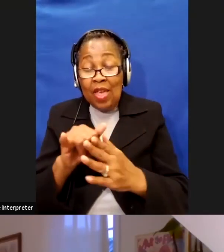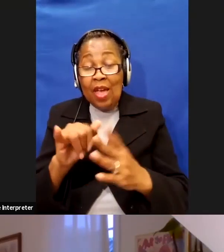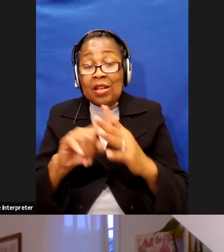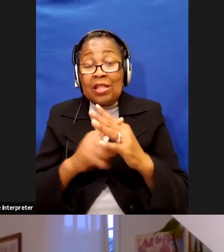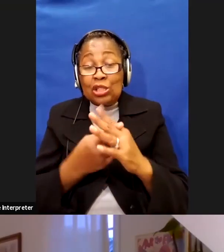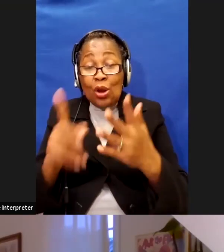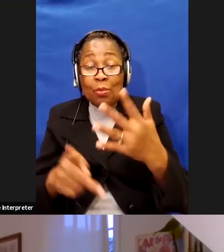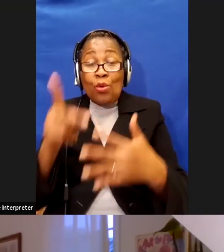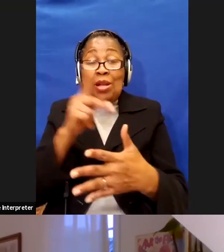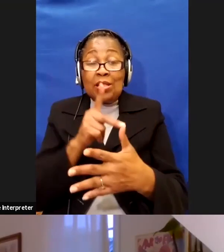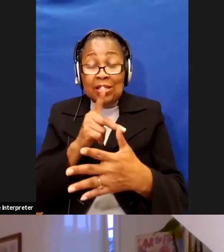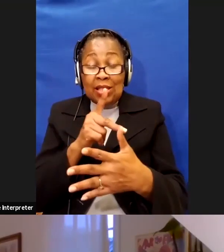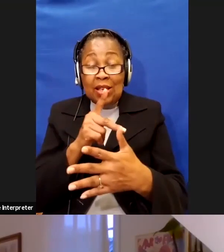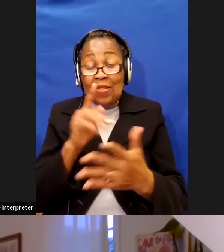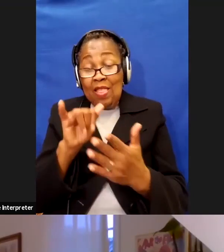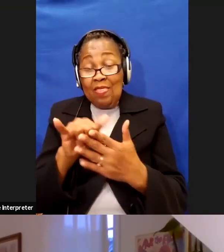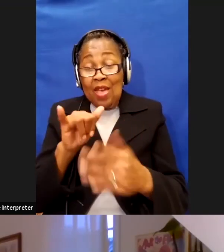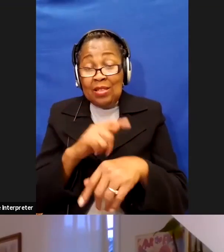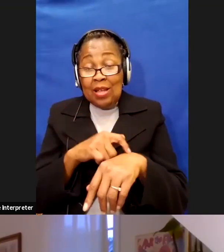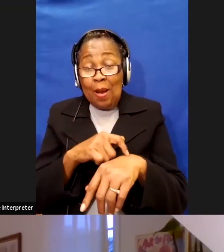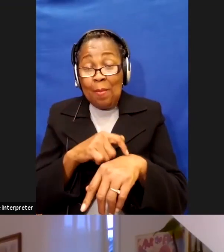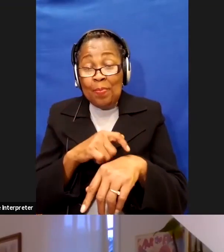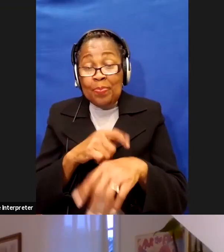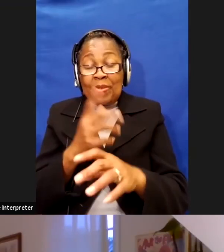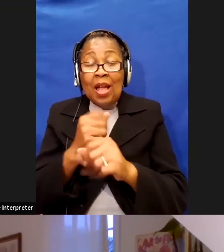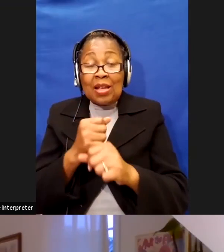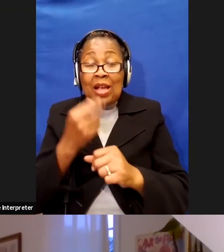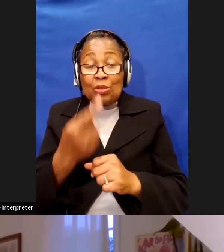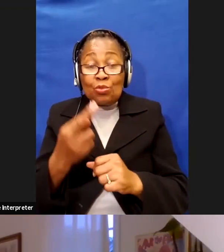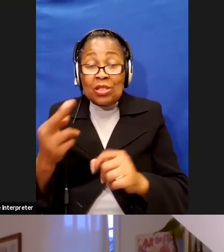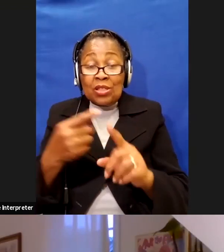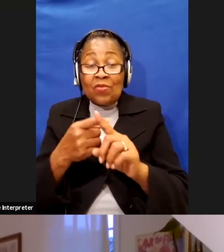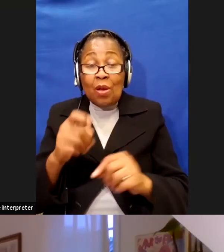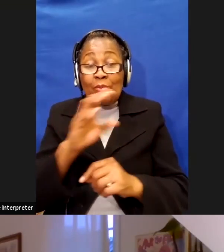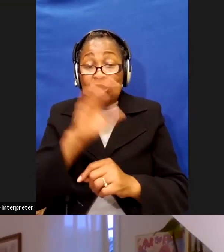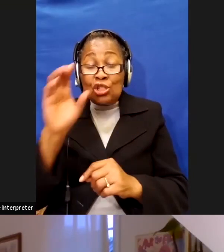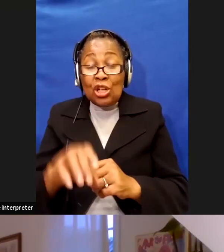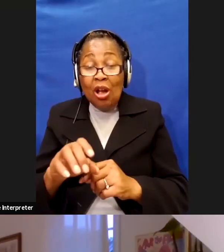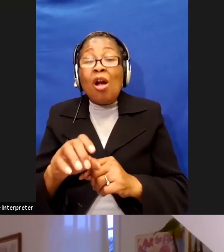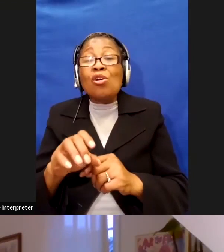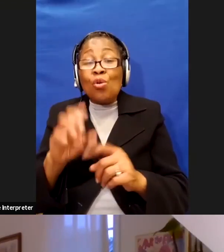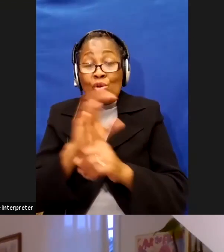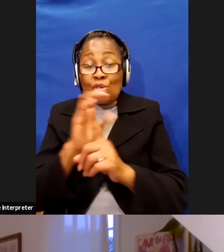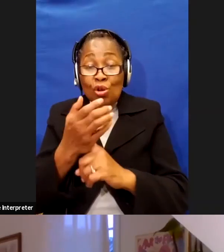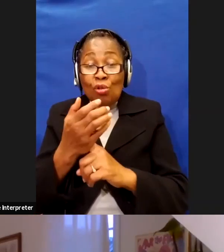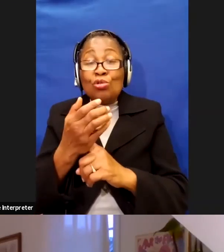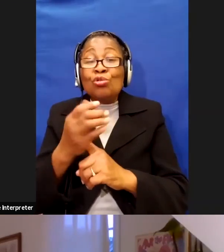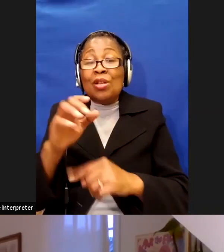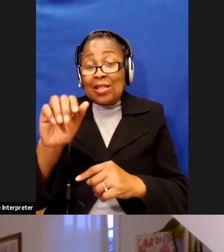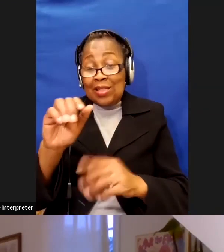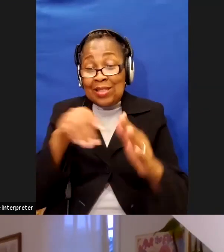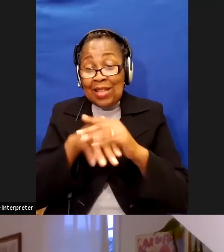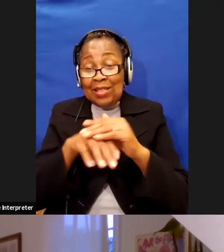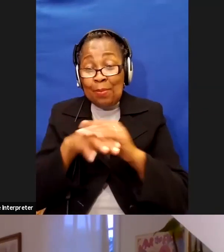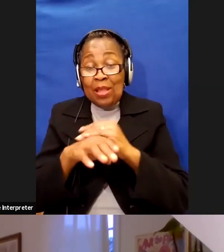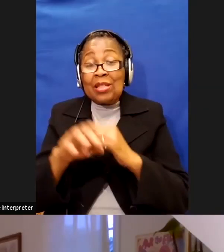that. And at that time, I got some resources from the Chicago Cultural Accessibility Consortium, figuring out, all right, how do I